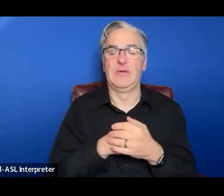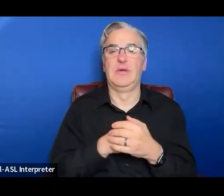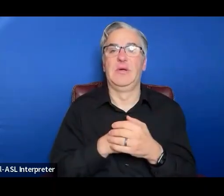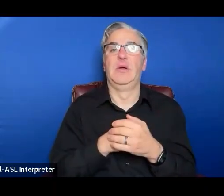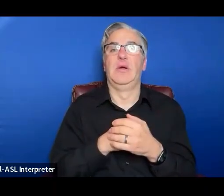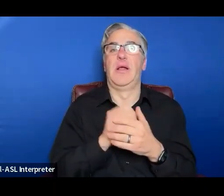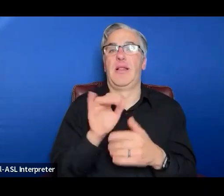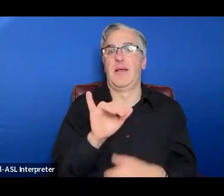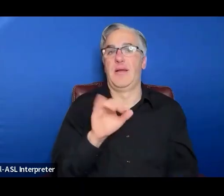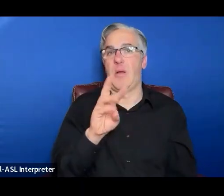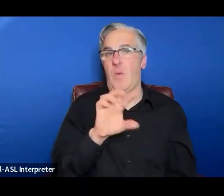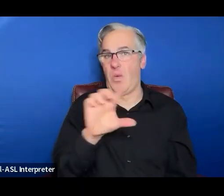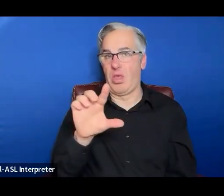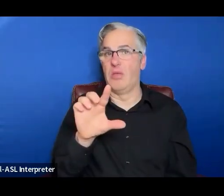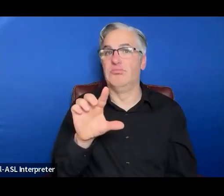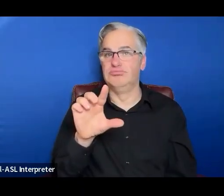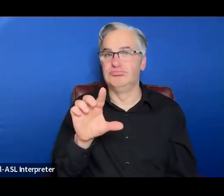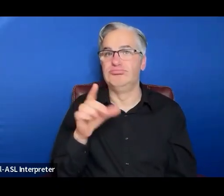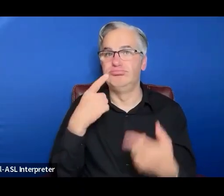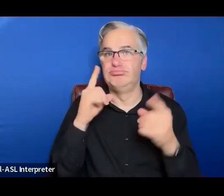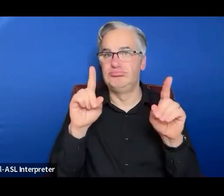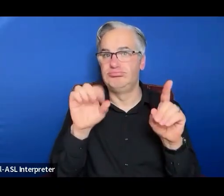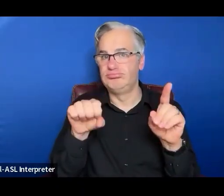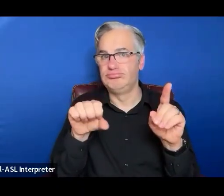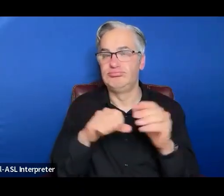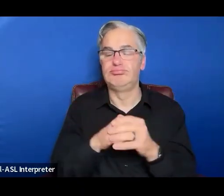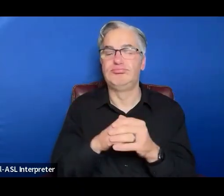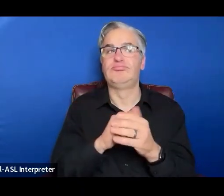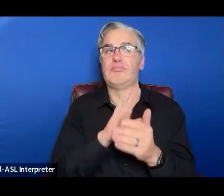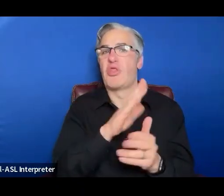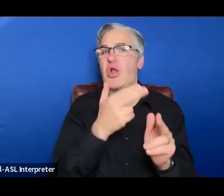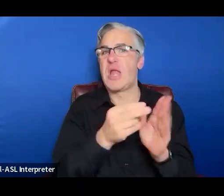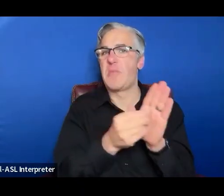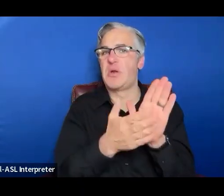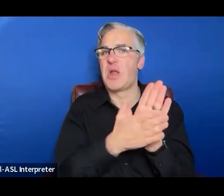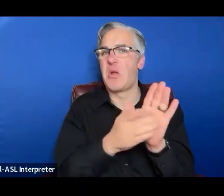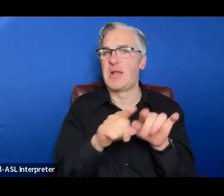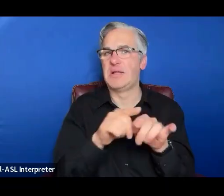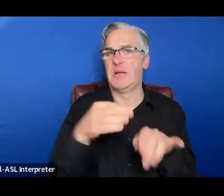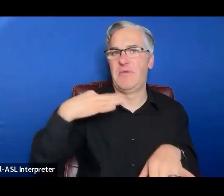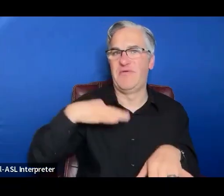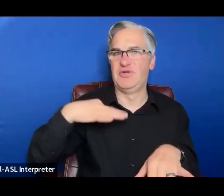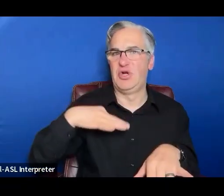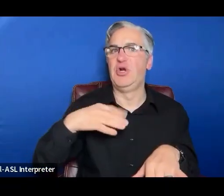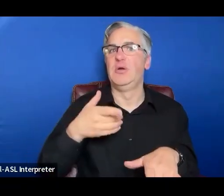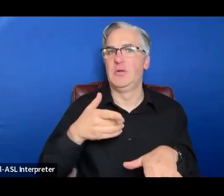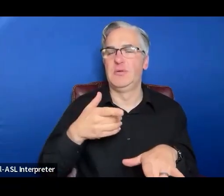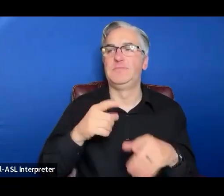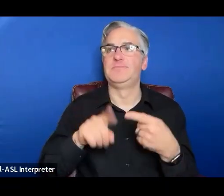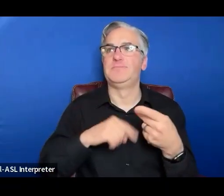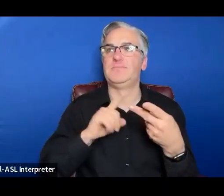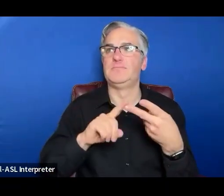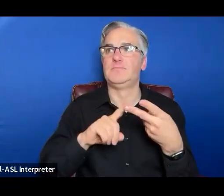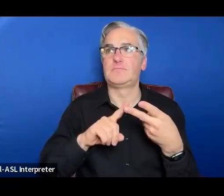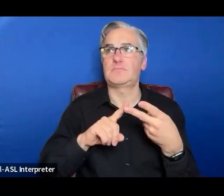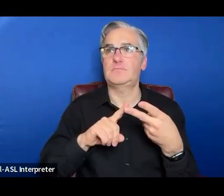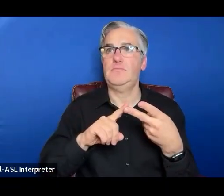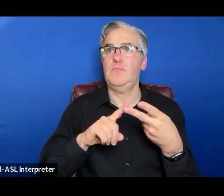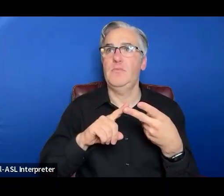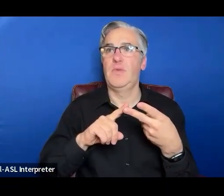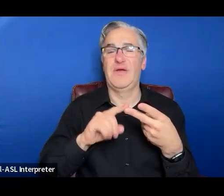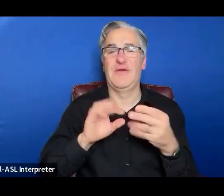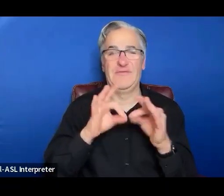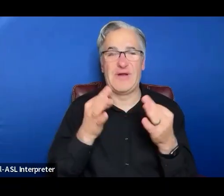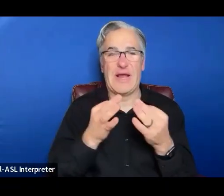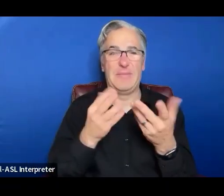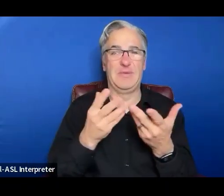example, a will work. You can name them as beneficiaries on items. If you have no close family